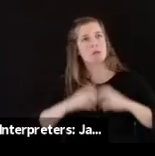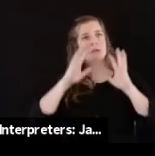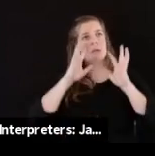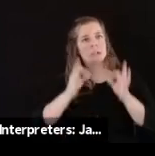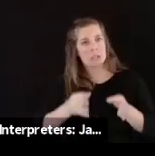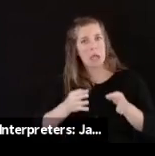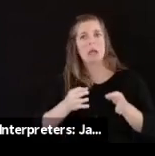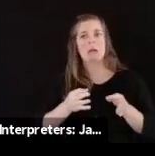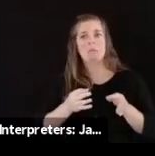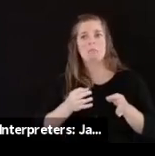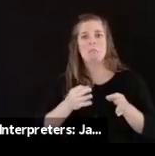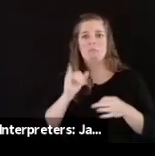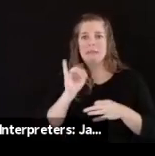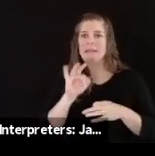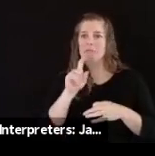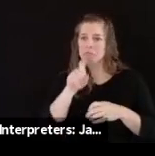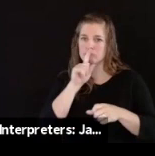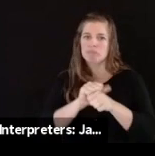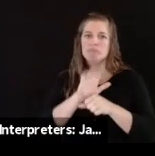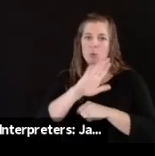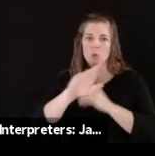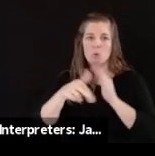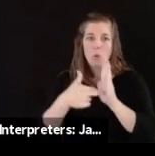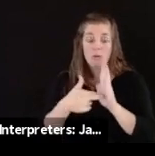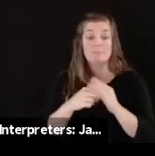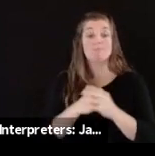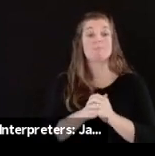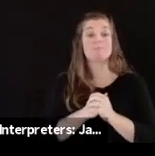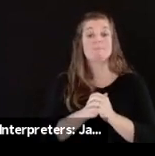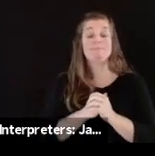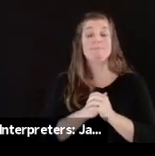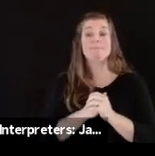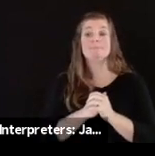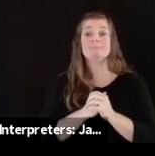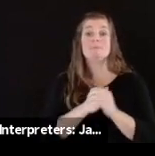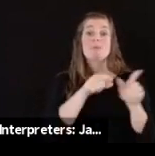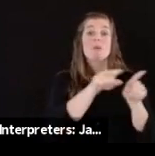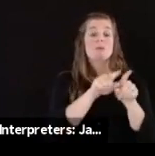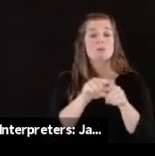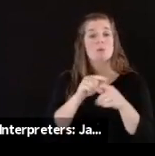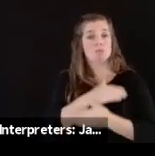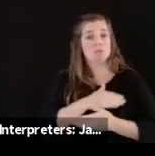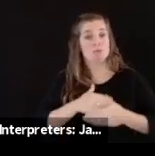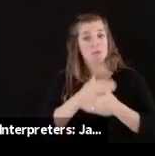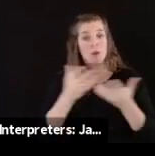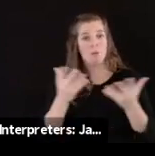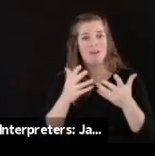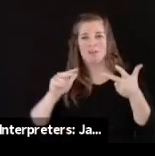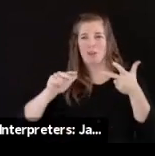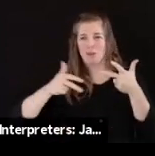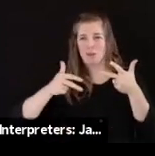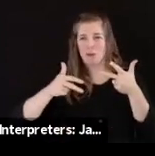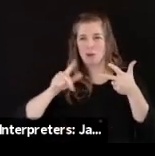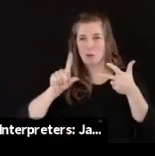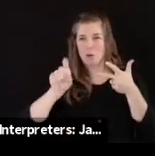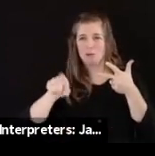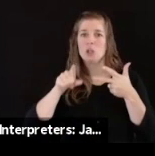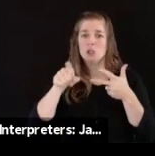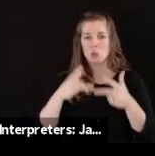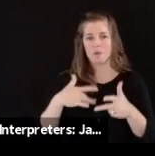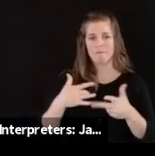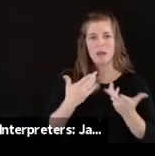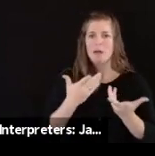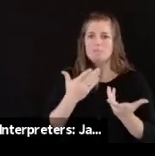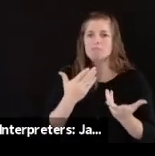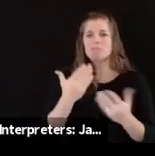thank you. And then what I appreciate as well is the third question is, do you feel equipped to teach